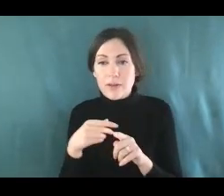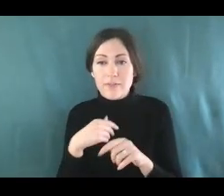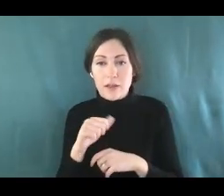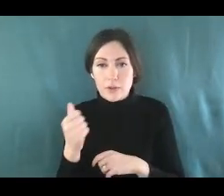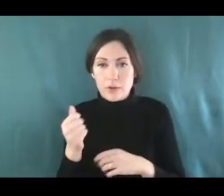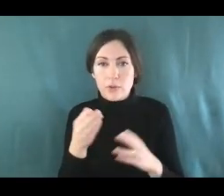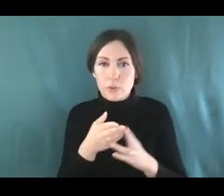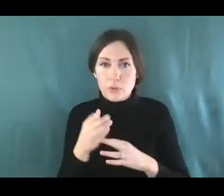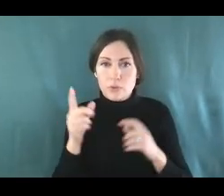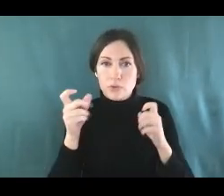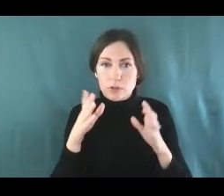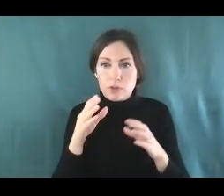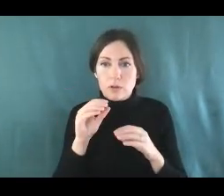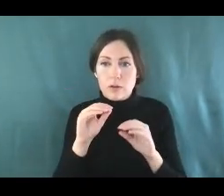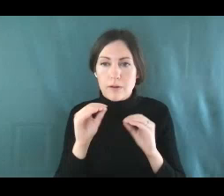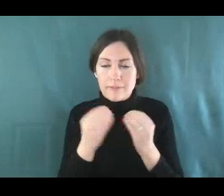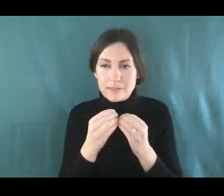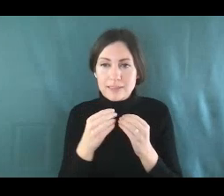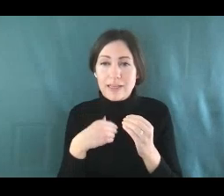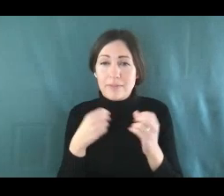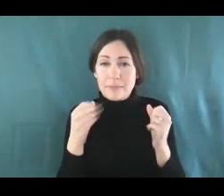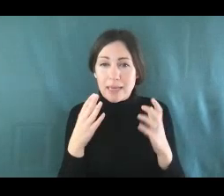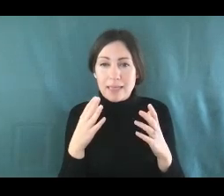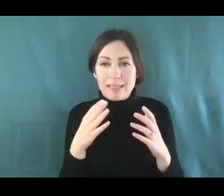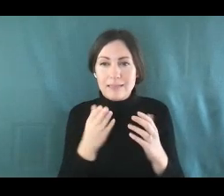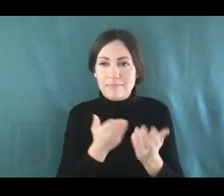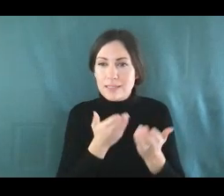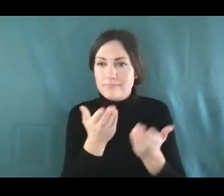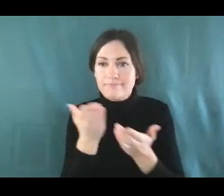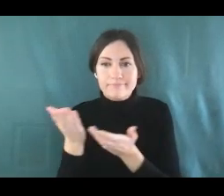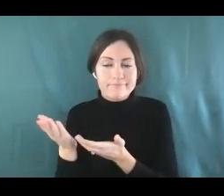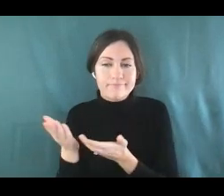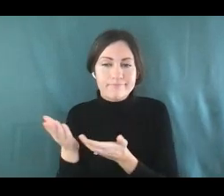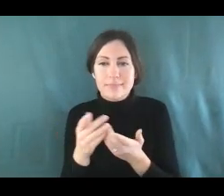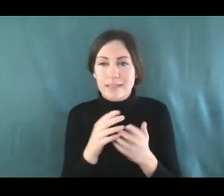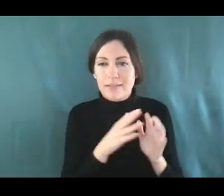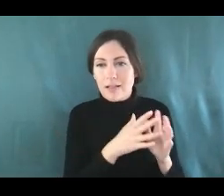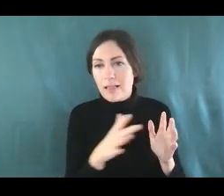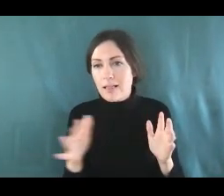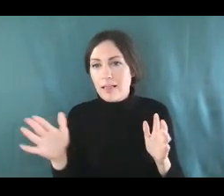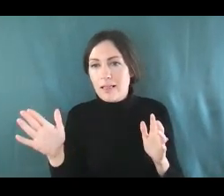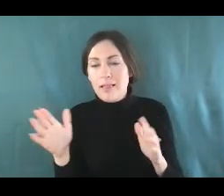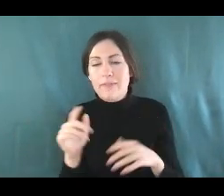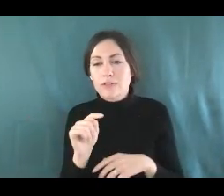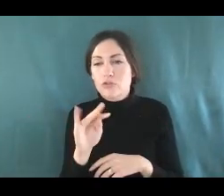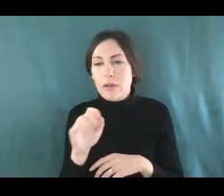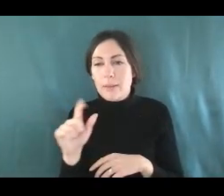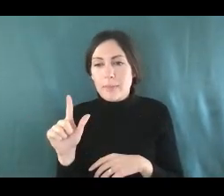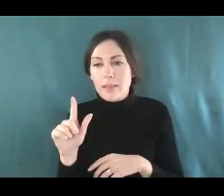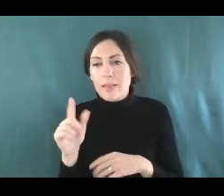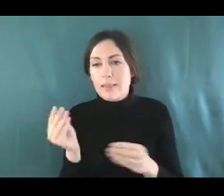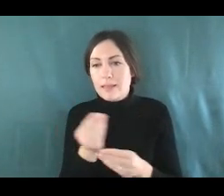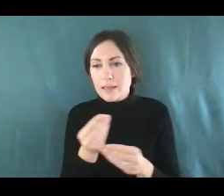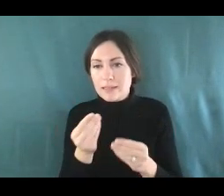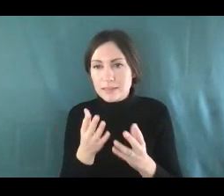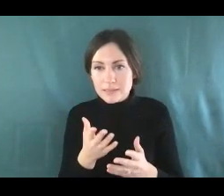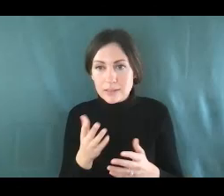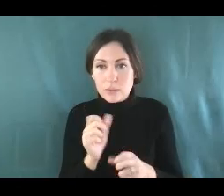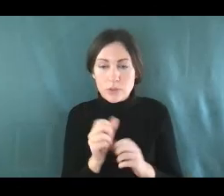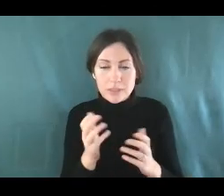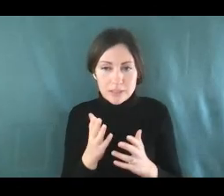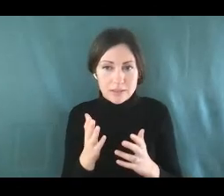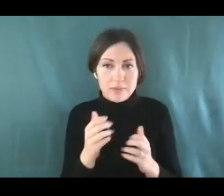office, we have many initiatives that really kind of span the department. Our tribal liaisons are hubbed here. They work with we have